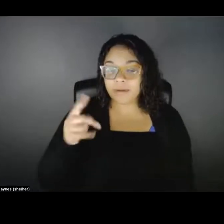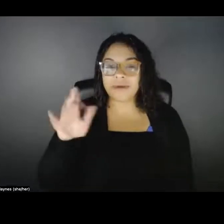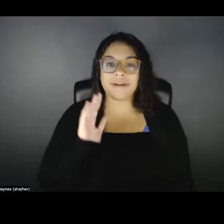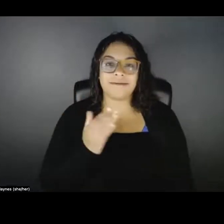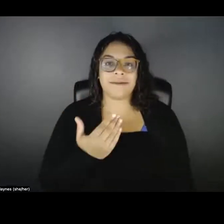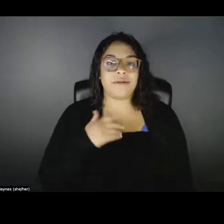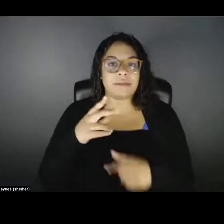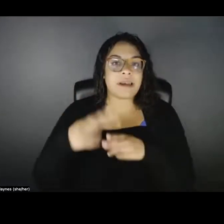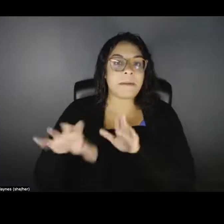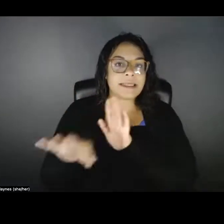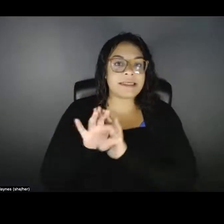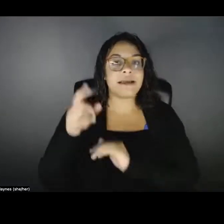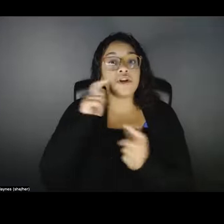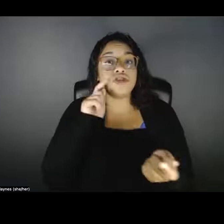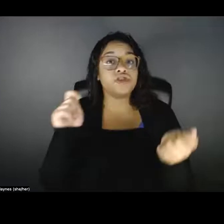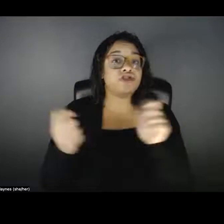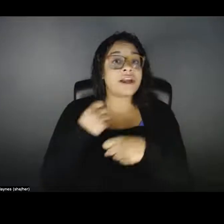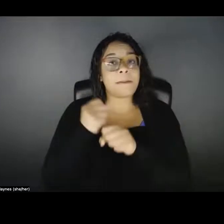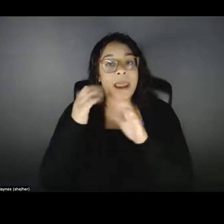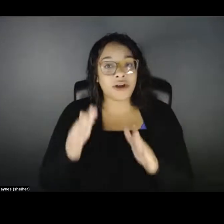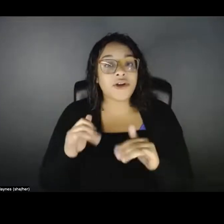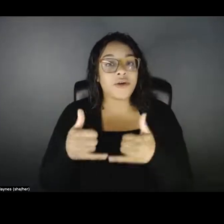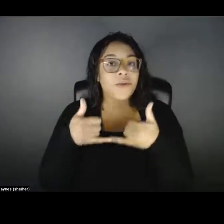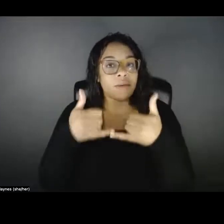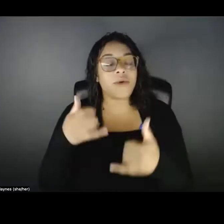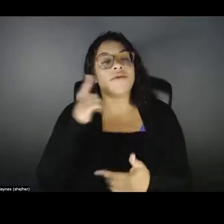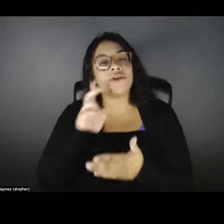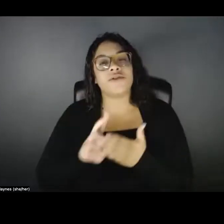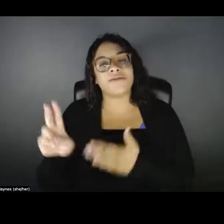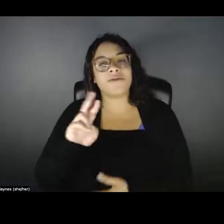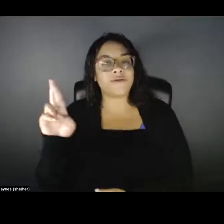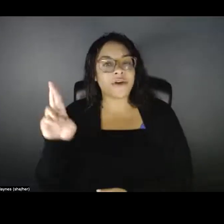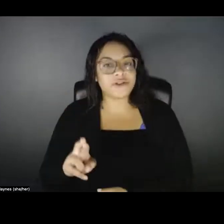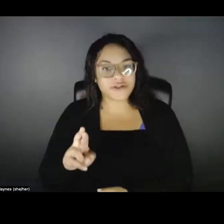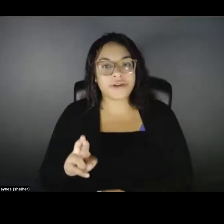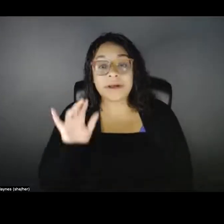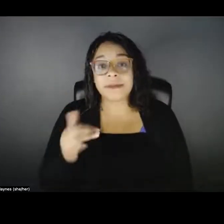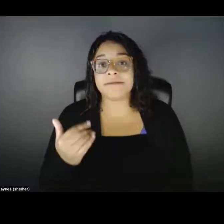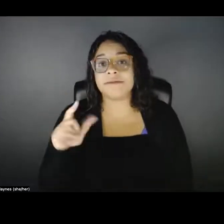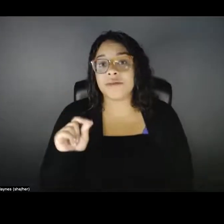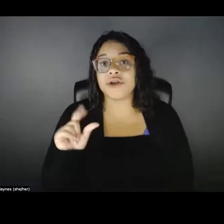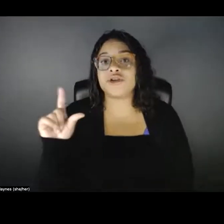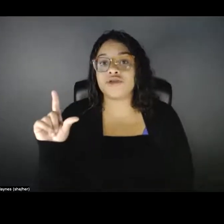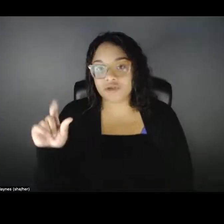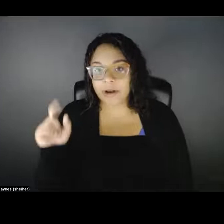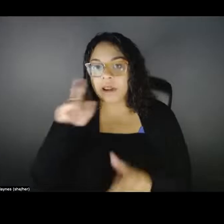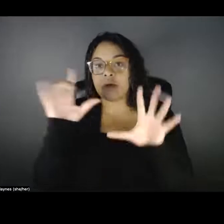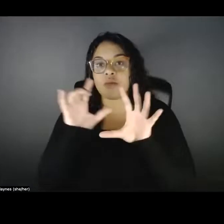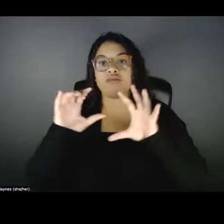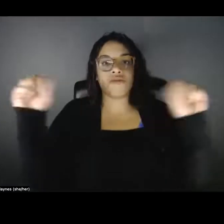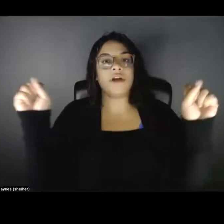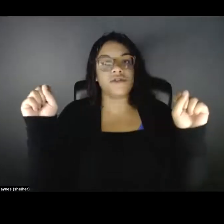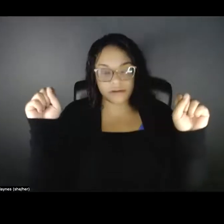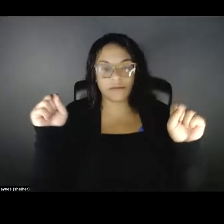nominees for the Change Maker Award for the University of Rochester 2020 Presidential Stronger as